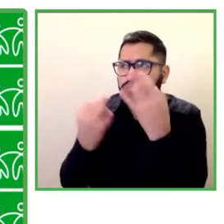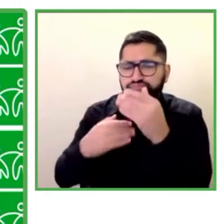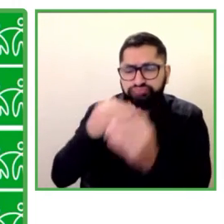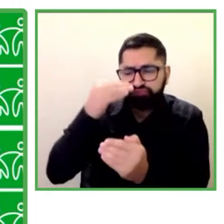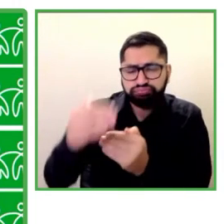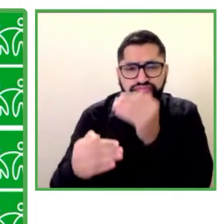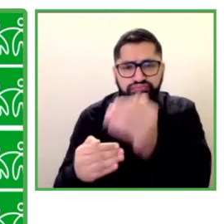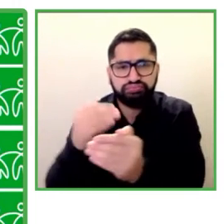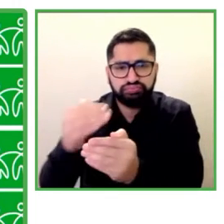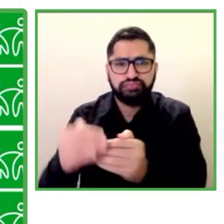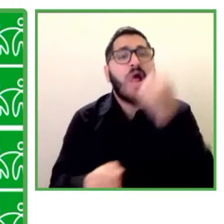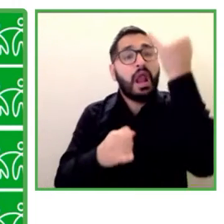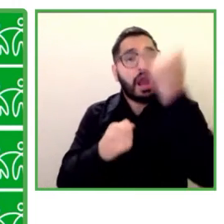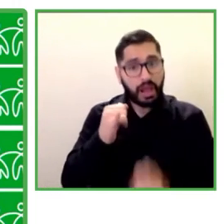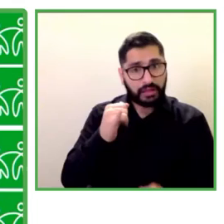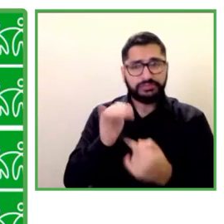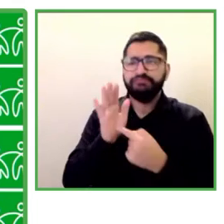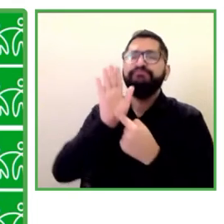for